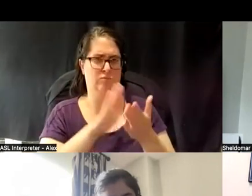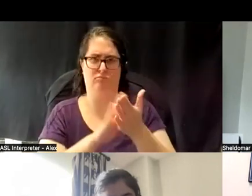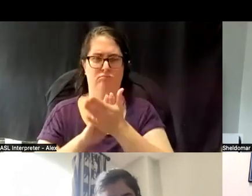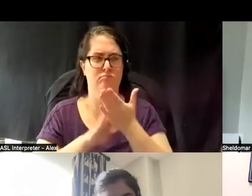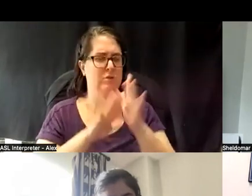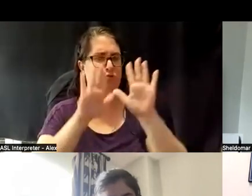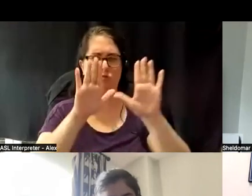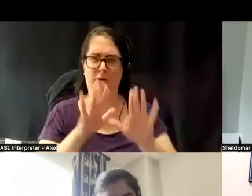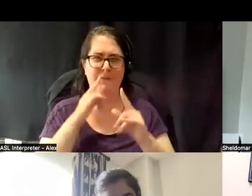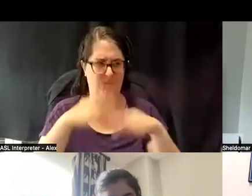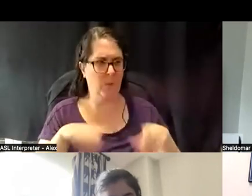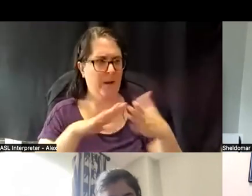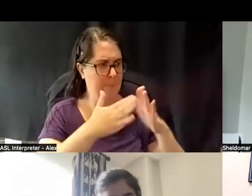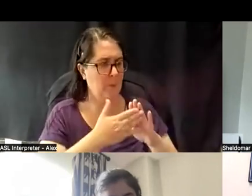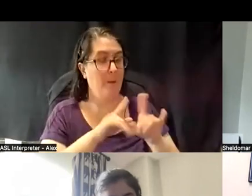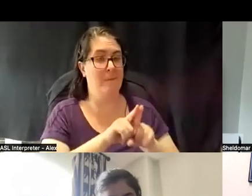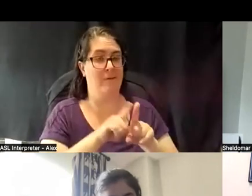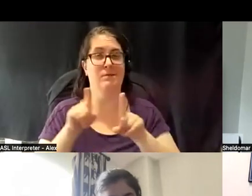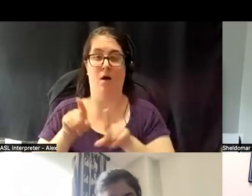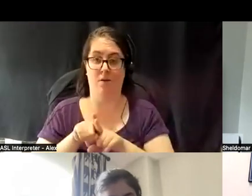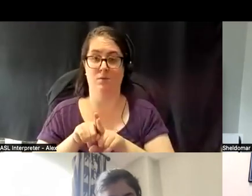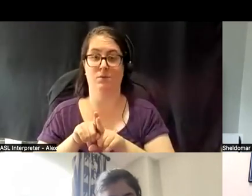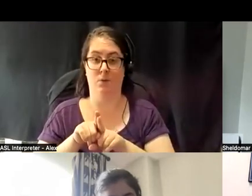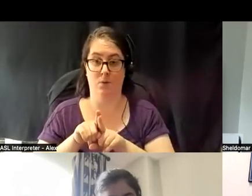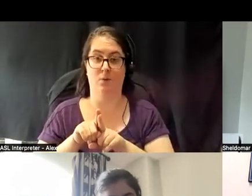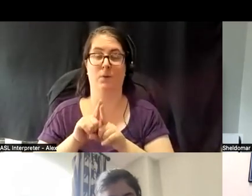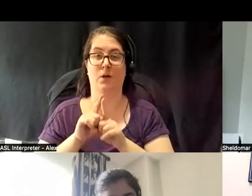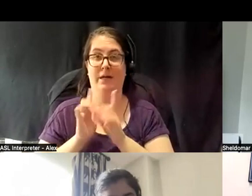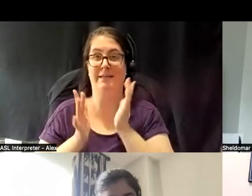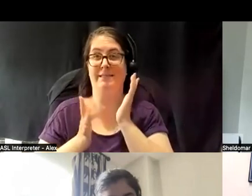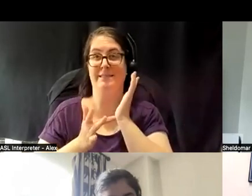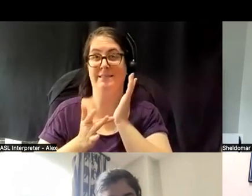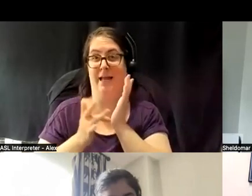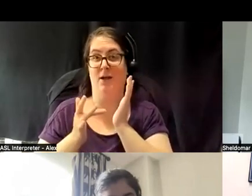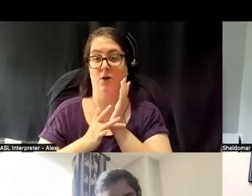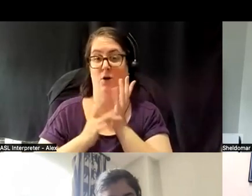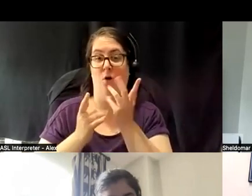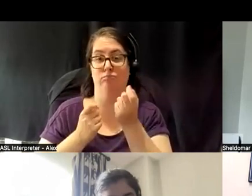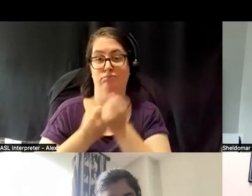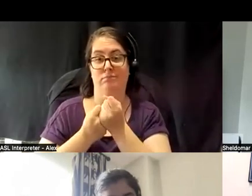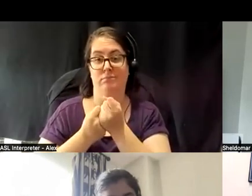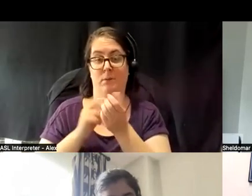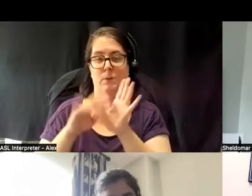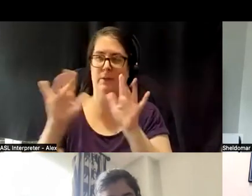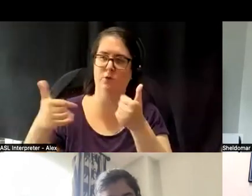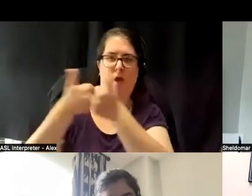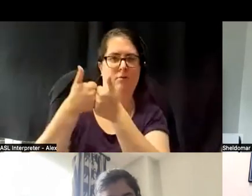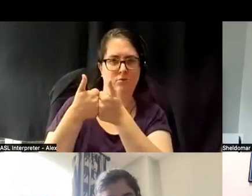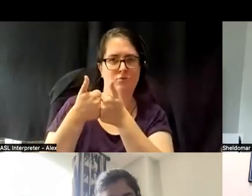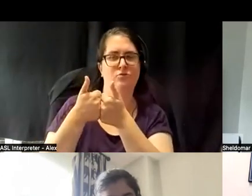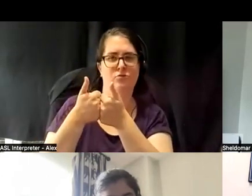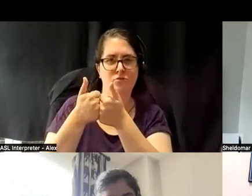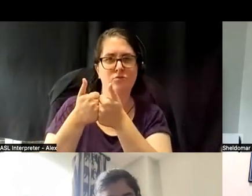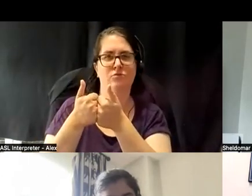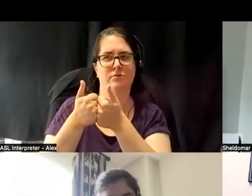our community. It is also techno-feudalism, and we have the ability to challenge, to